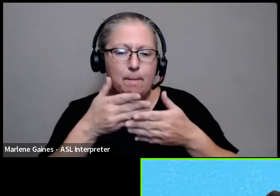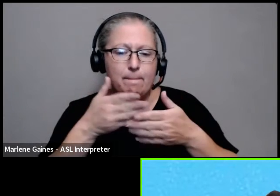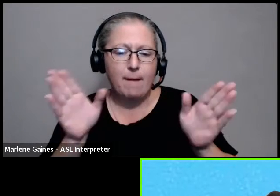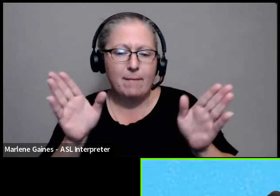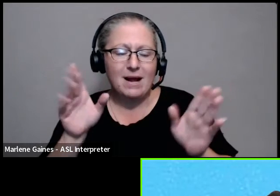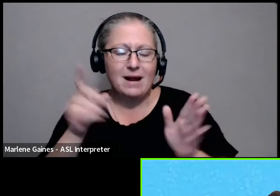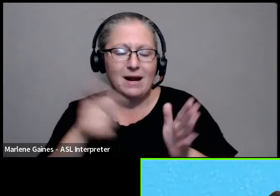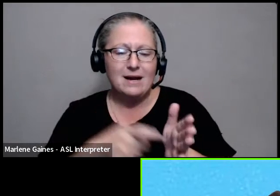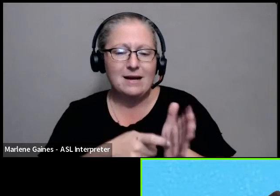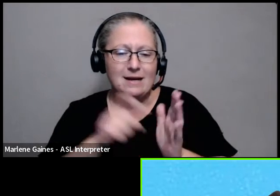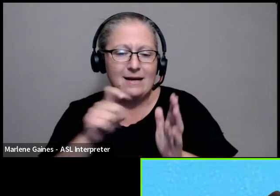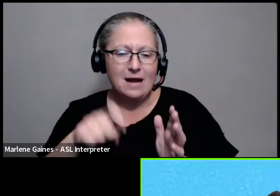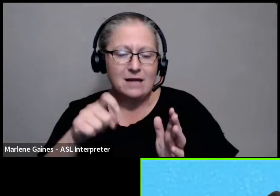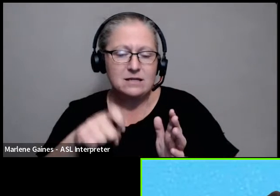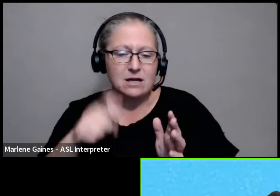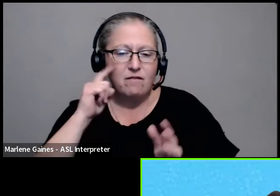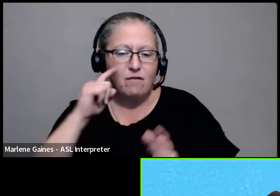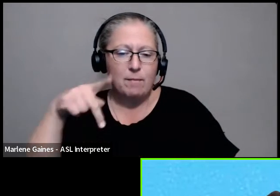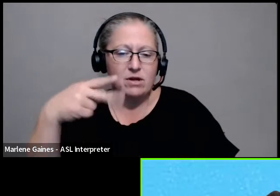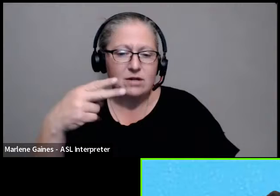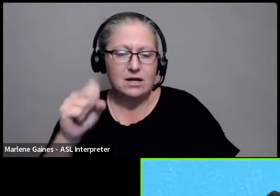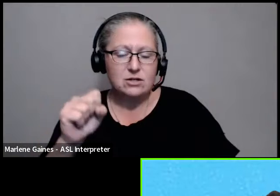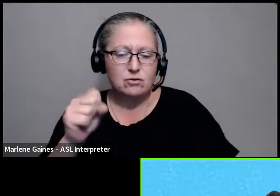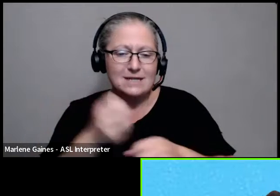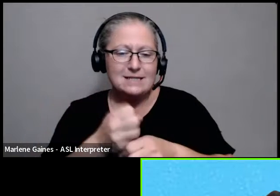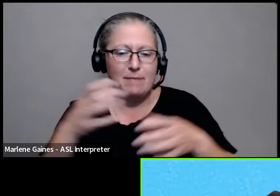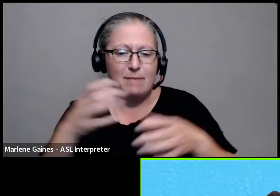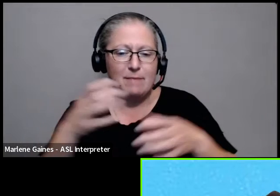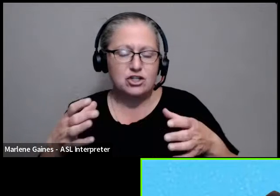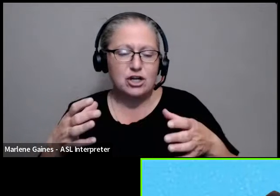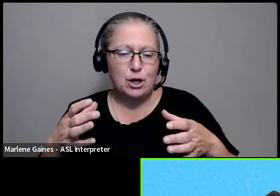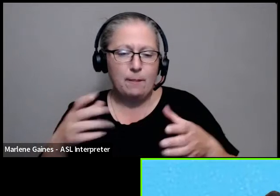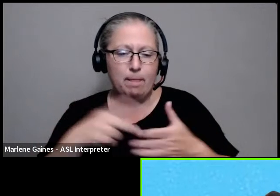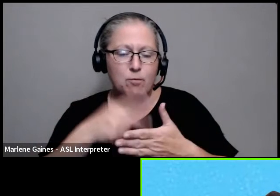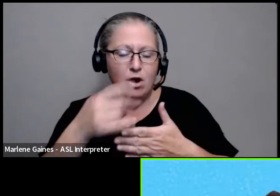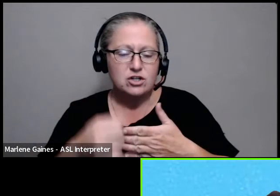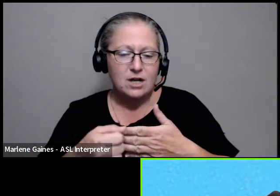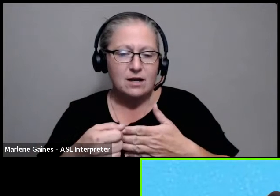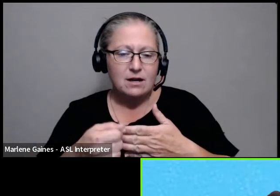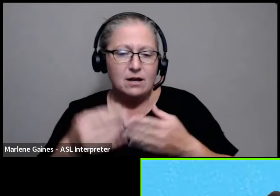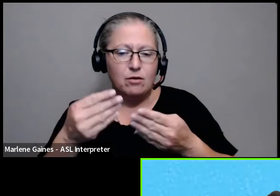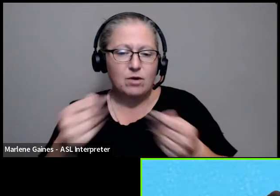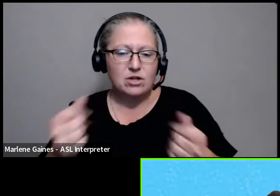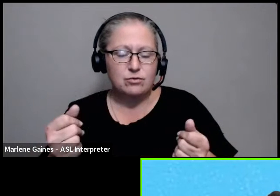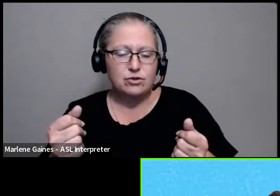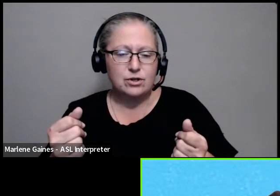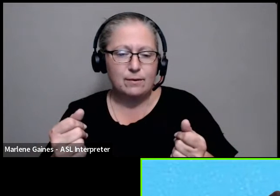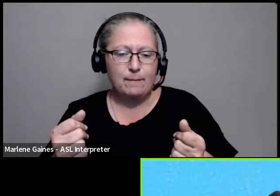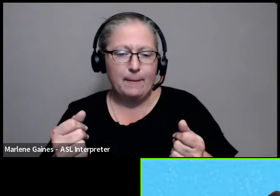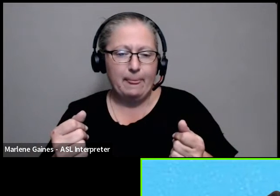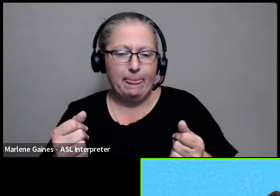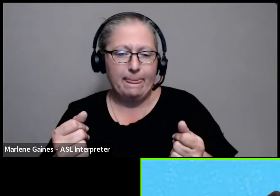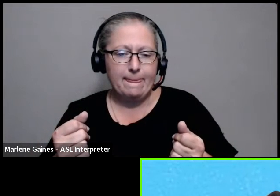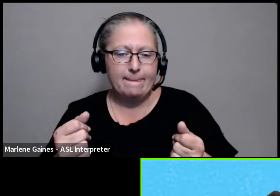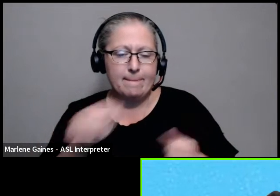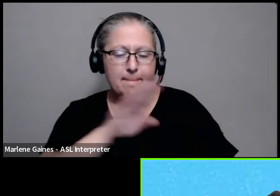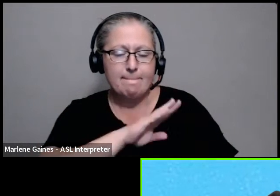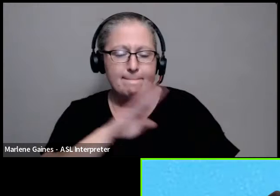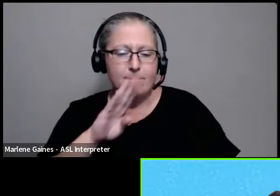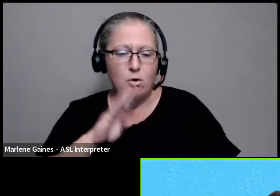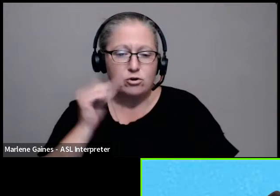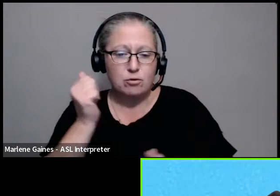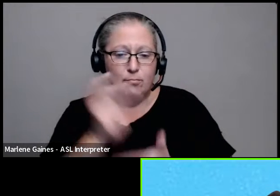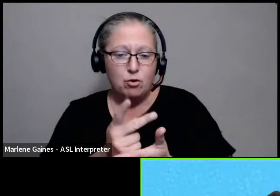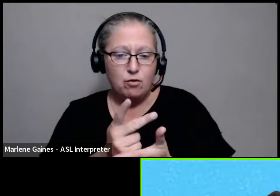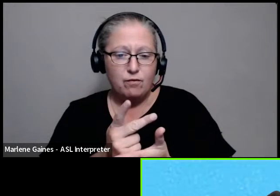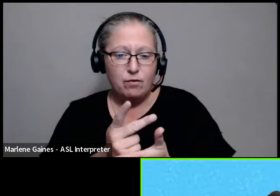necessity therefore for the Peninsula High School expansion project, the resolution. Based on the board's